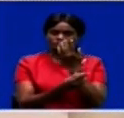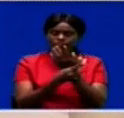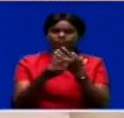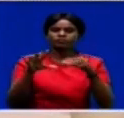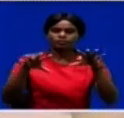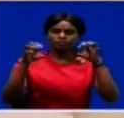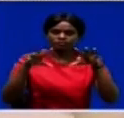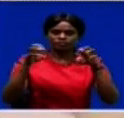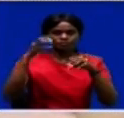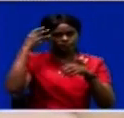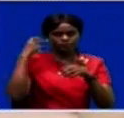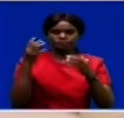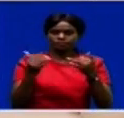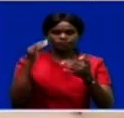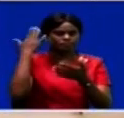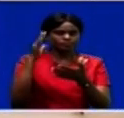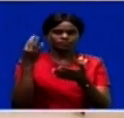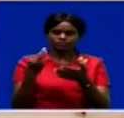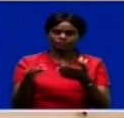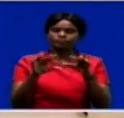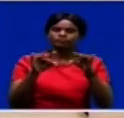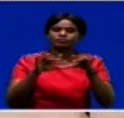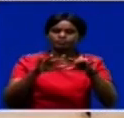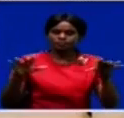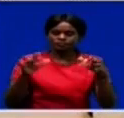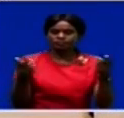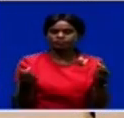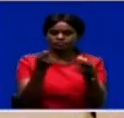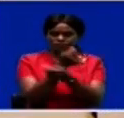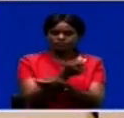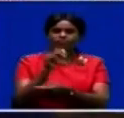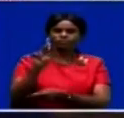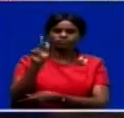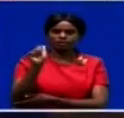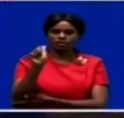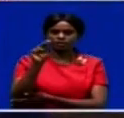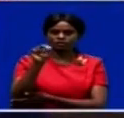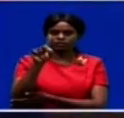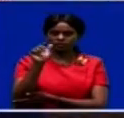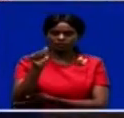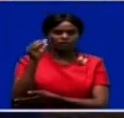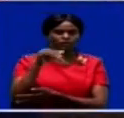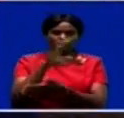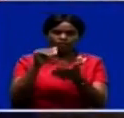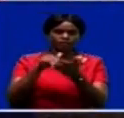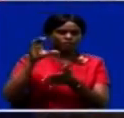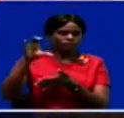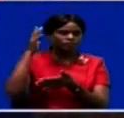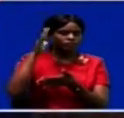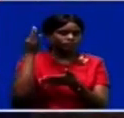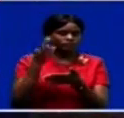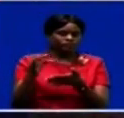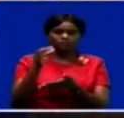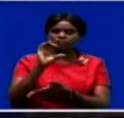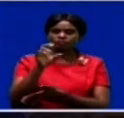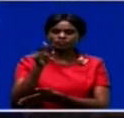Cabinet Office, is now Permanent Secretary for Lands, swapping with Trevor Kaunda. Central Province Permanent Secretary Chanda Kabwe will